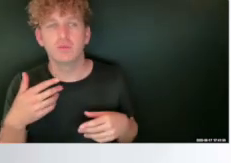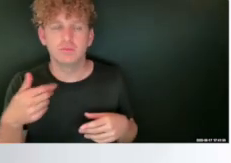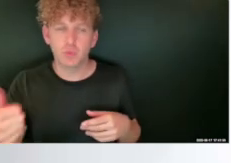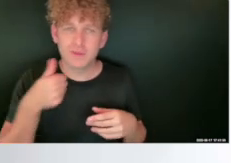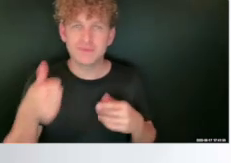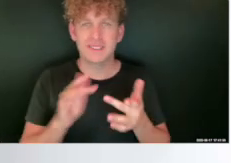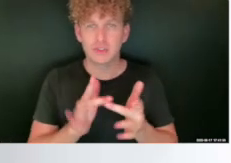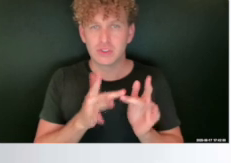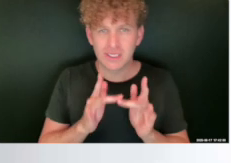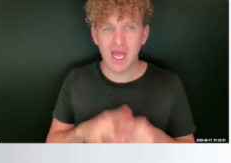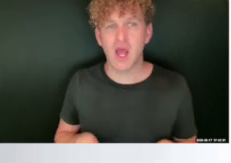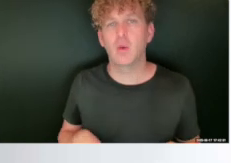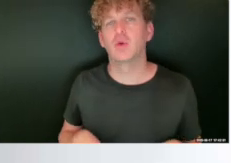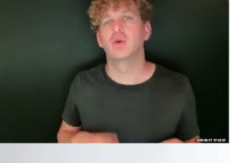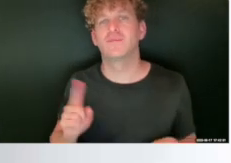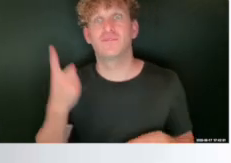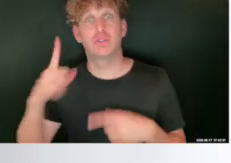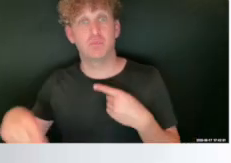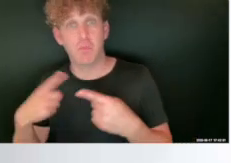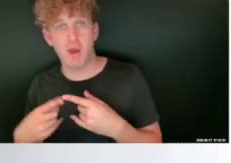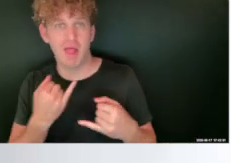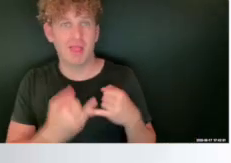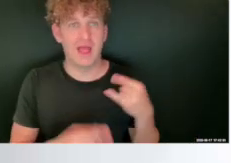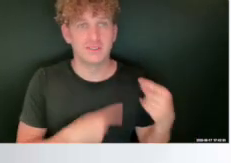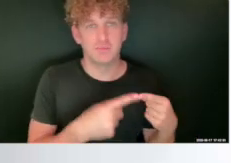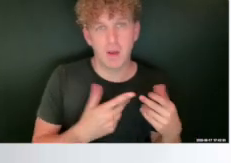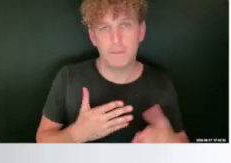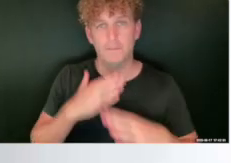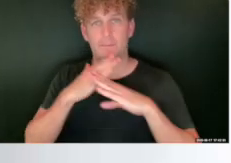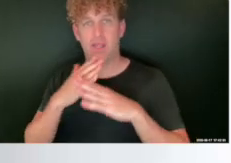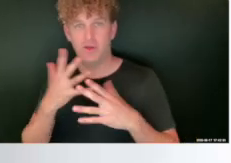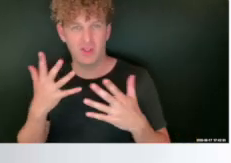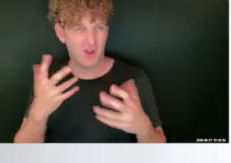Planning, now we'll talk about planning and capacity building.